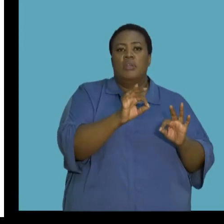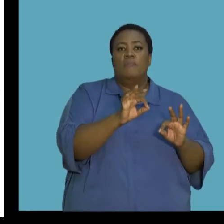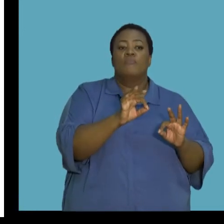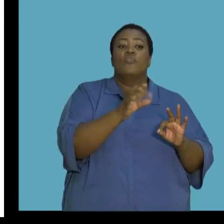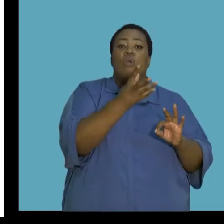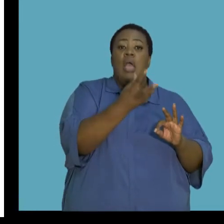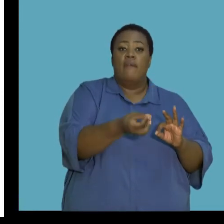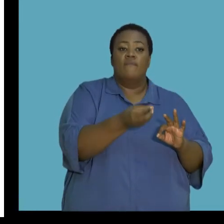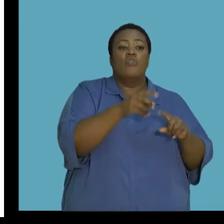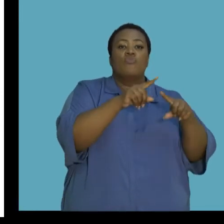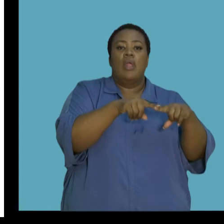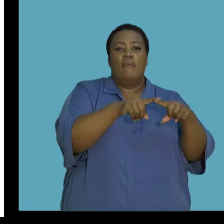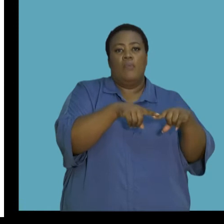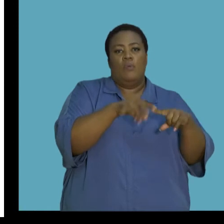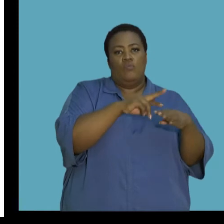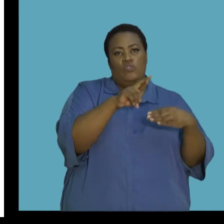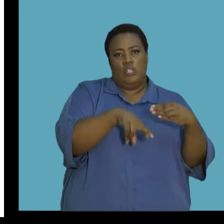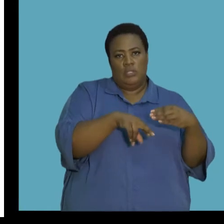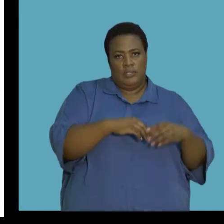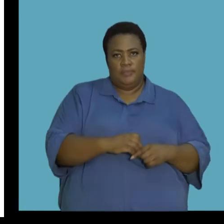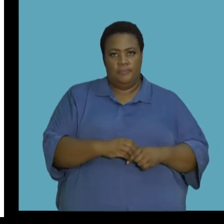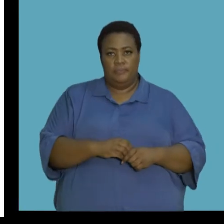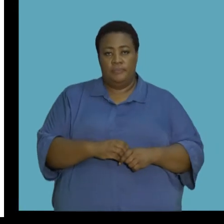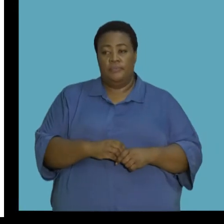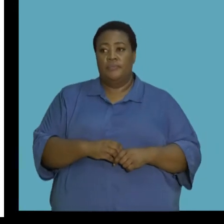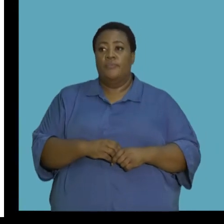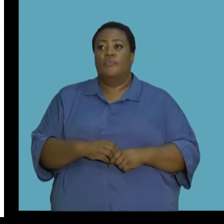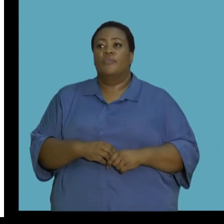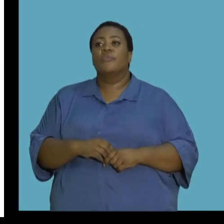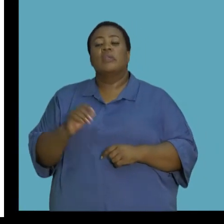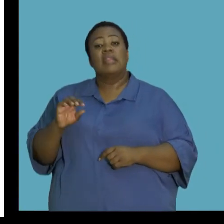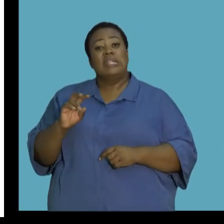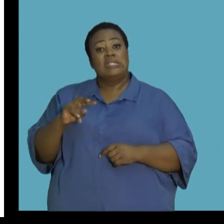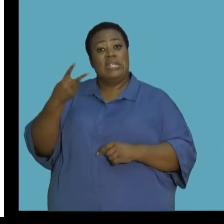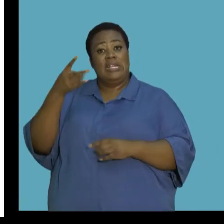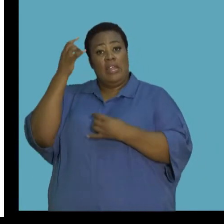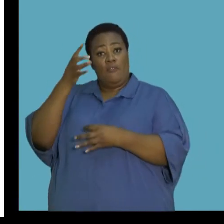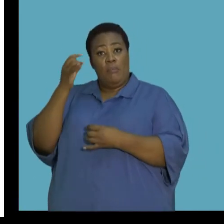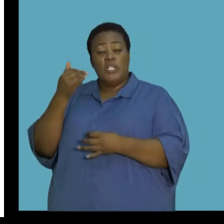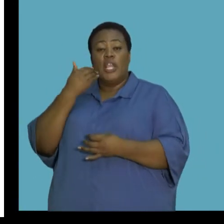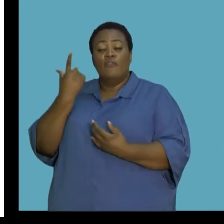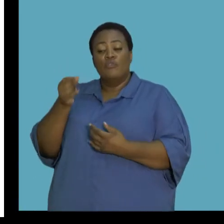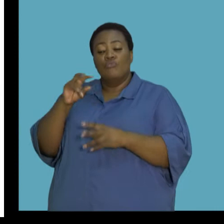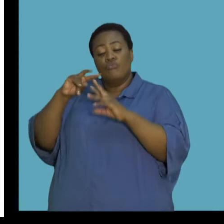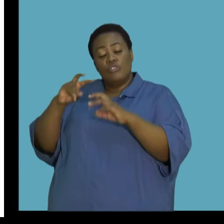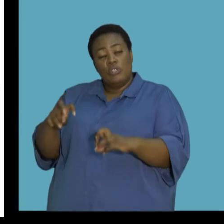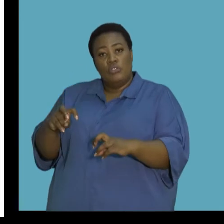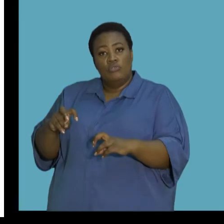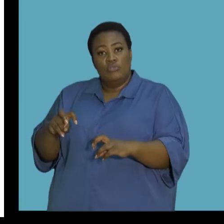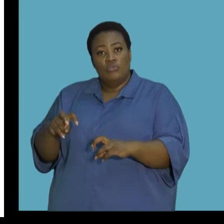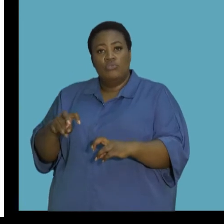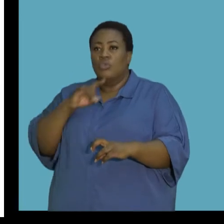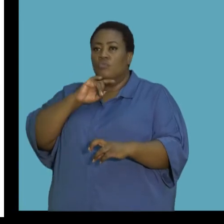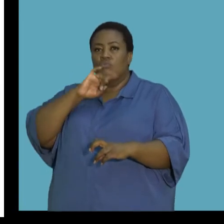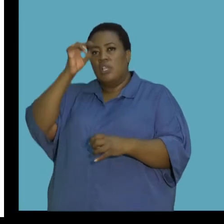you have now produced reliable results. In secondary information and data, so that means if you're doing research